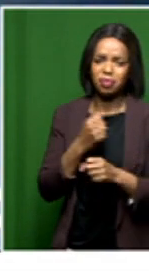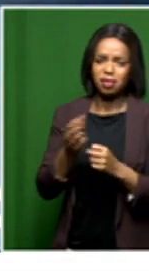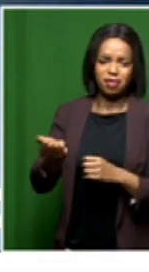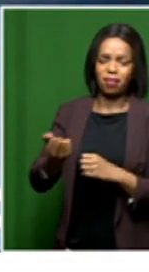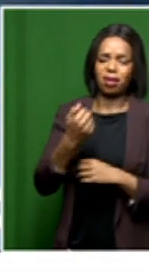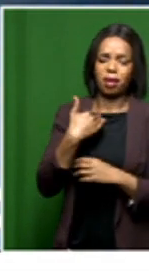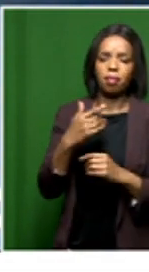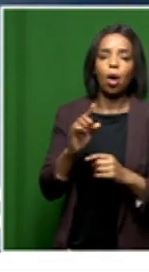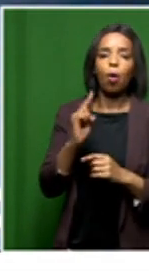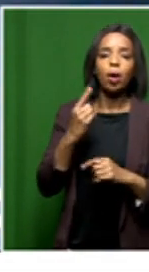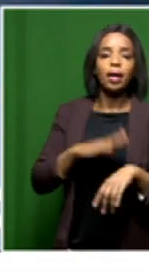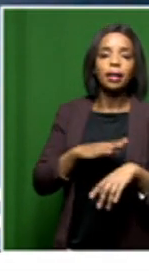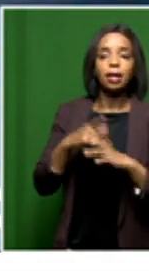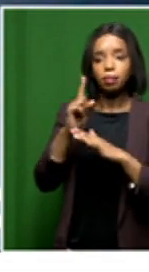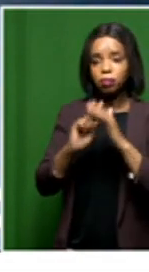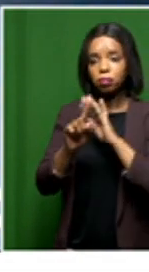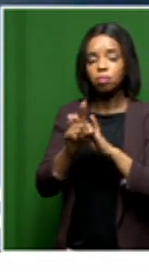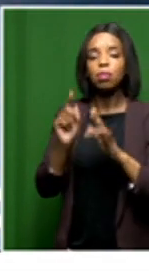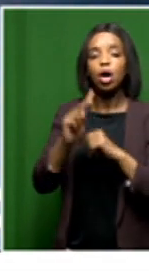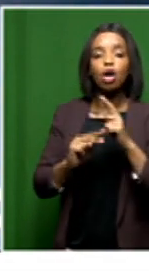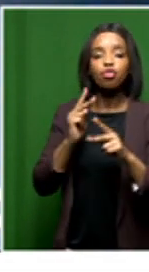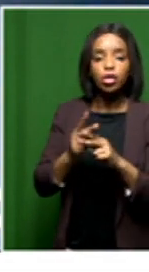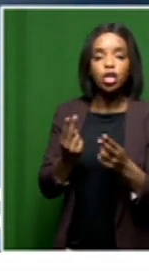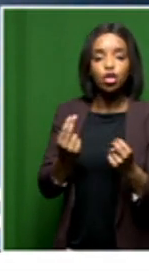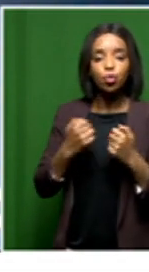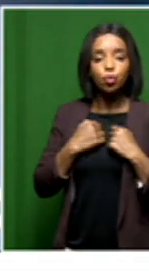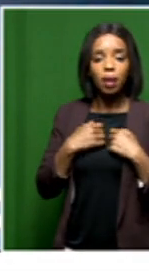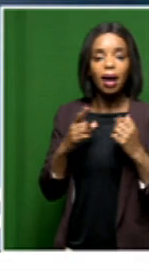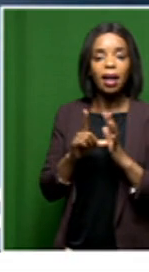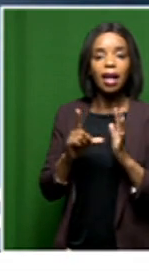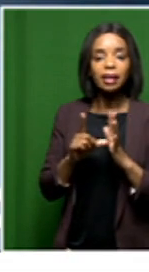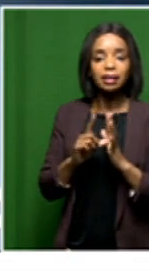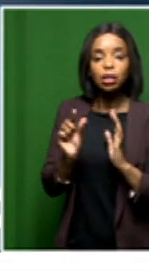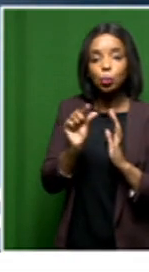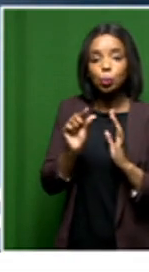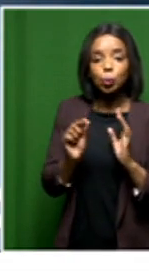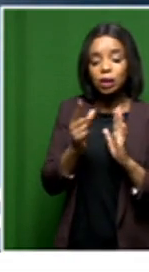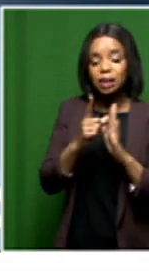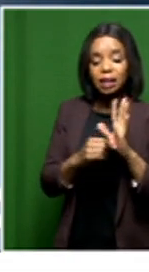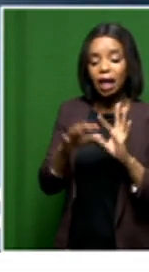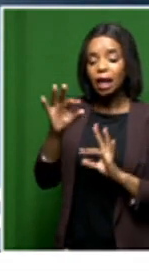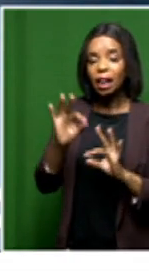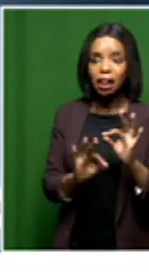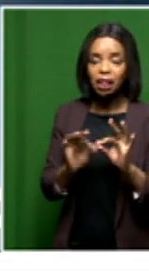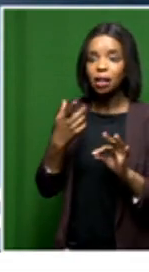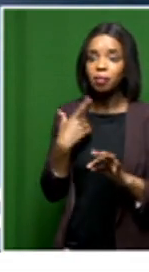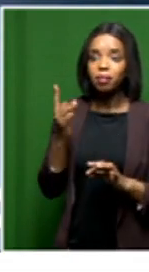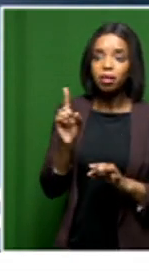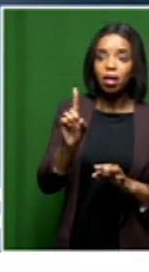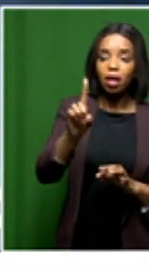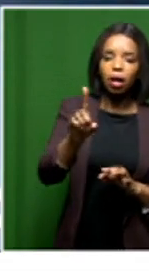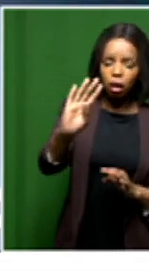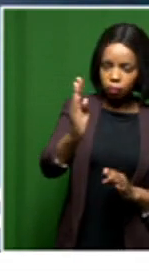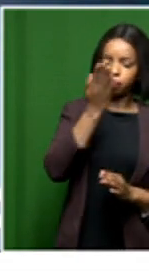infringements against me. But other than that, we don't receive them. And that's the reality. I can tell you that from everybody that I